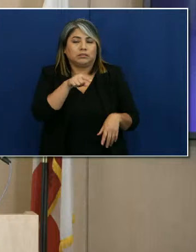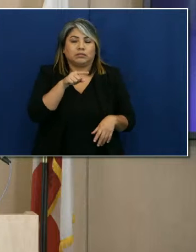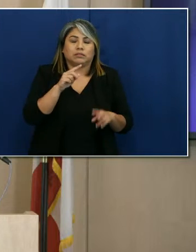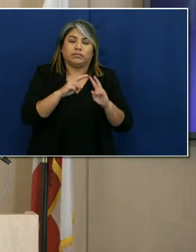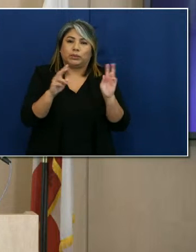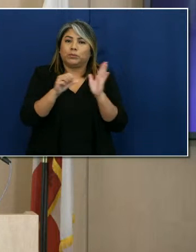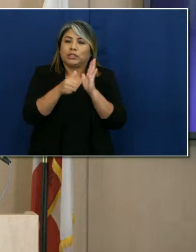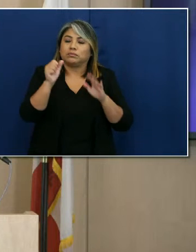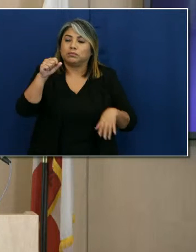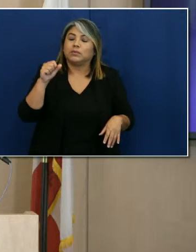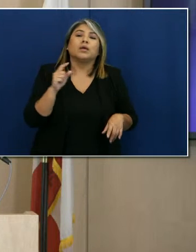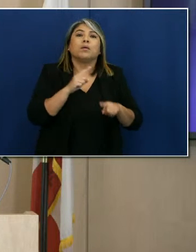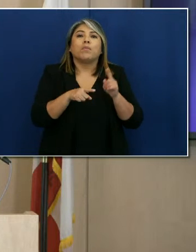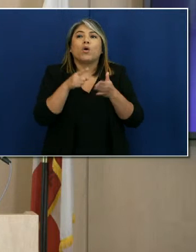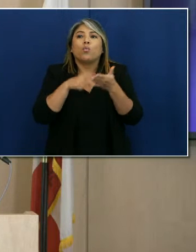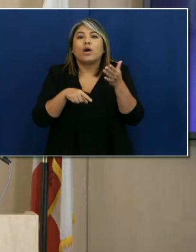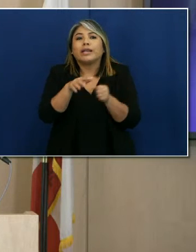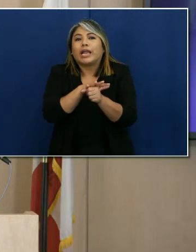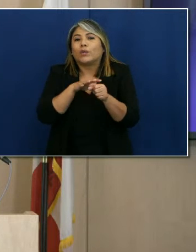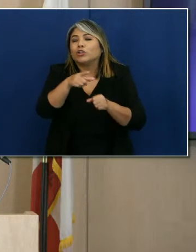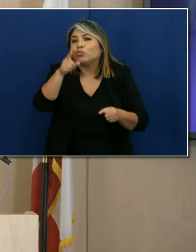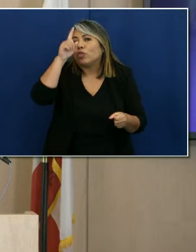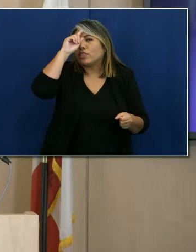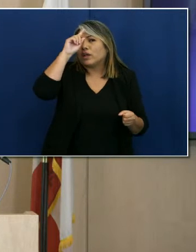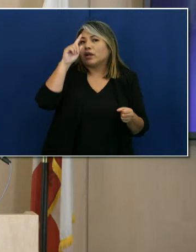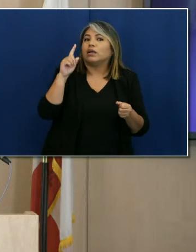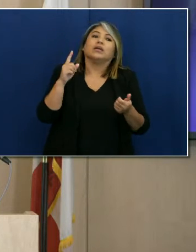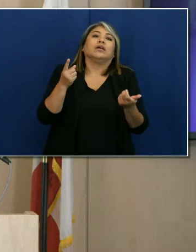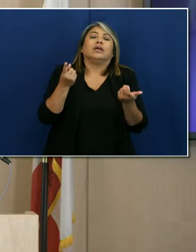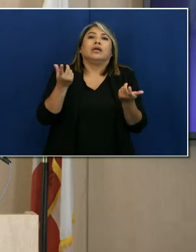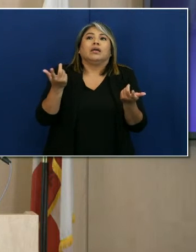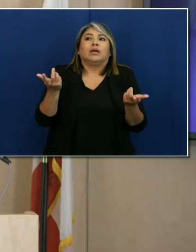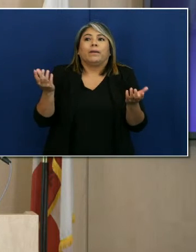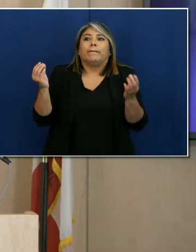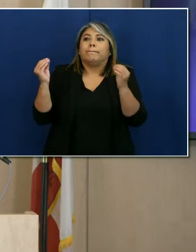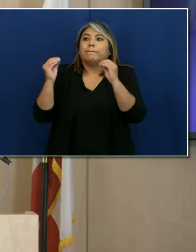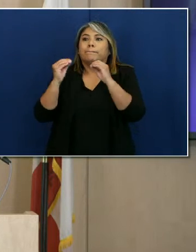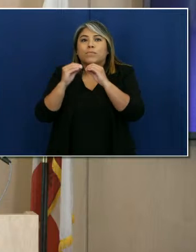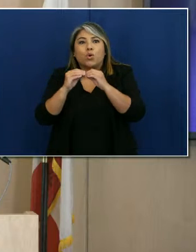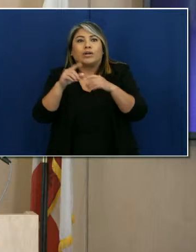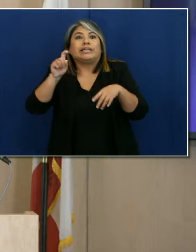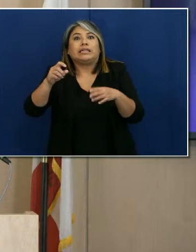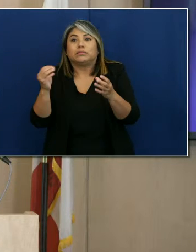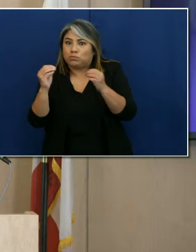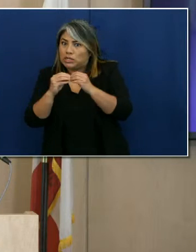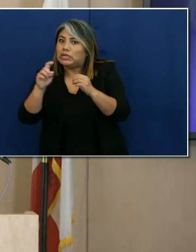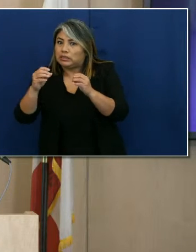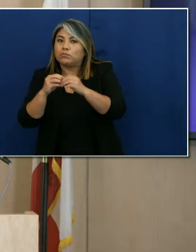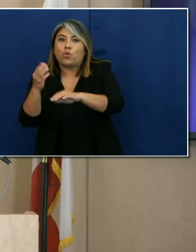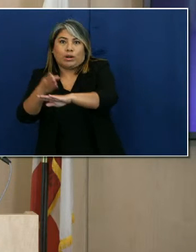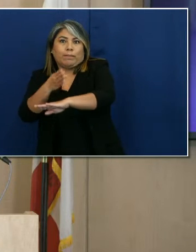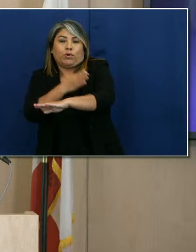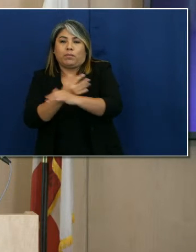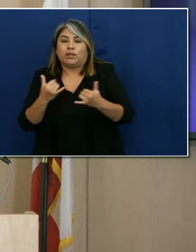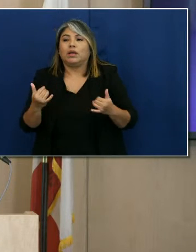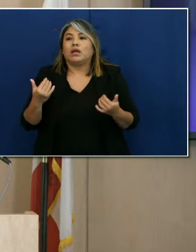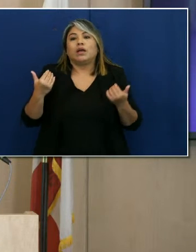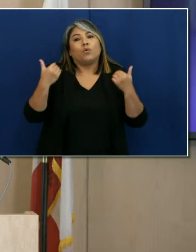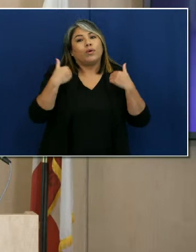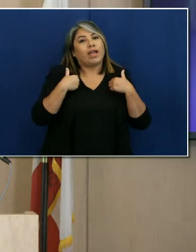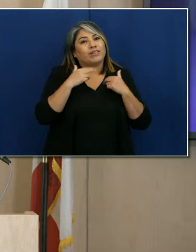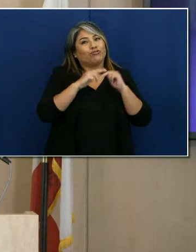impressive. But what area do you think could see much more improvement at this time? There are some